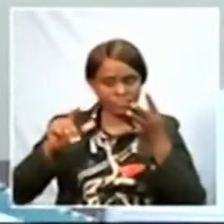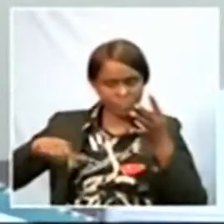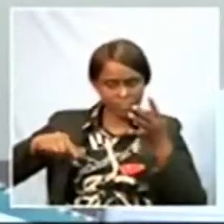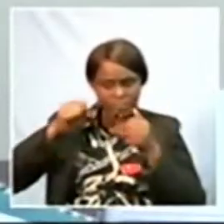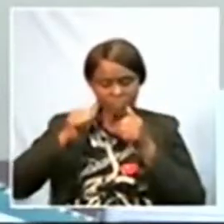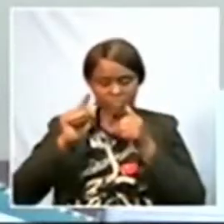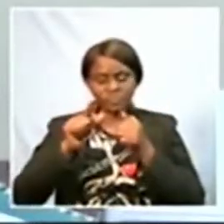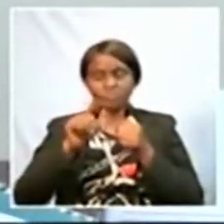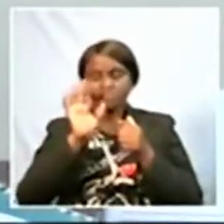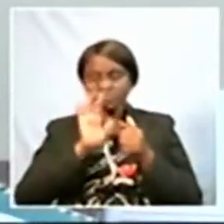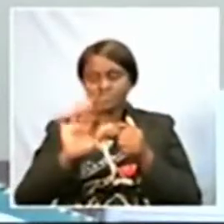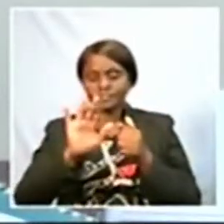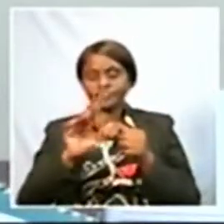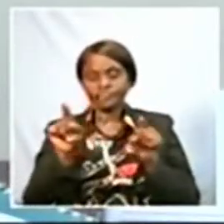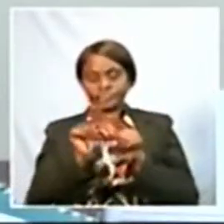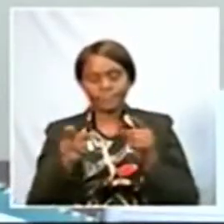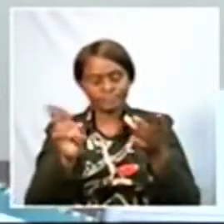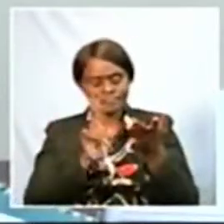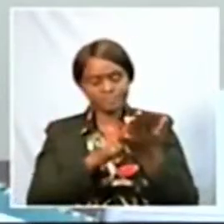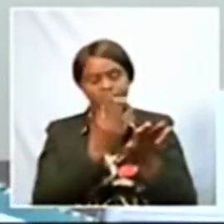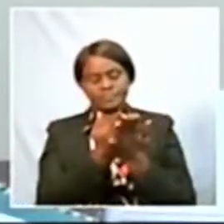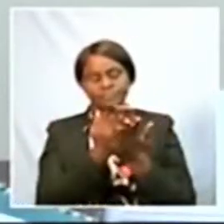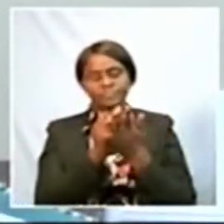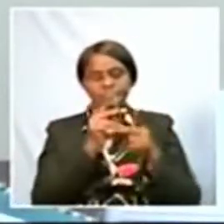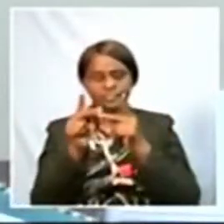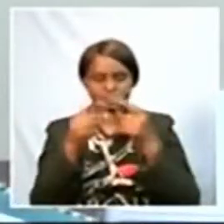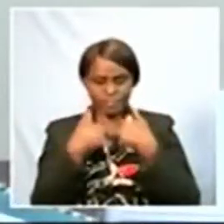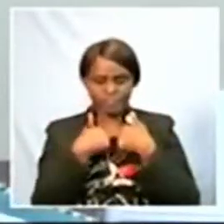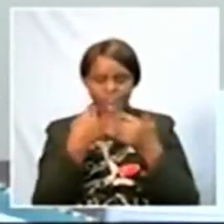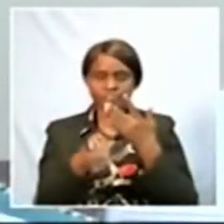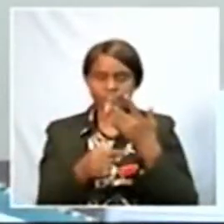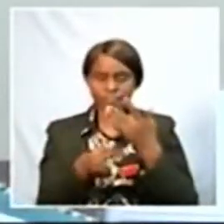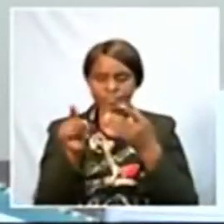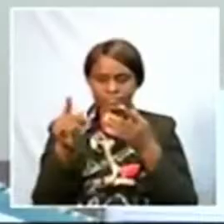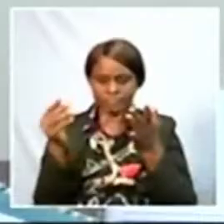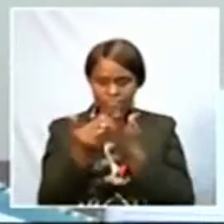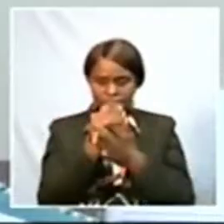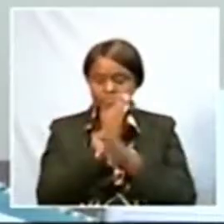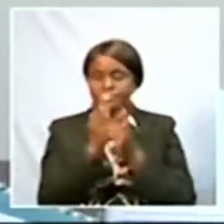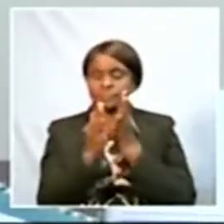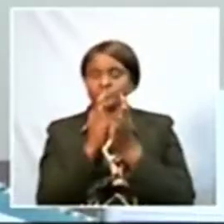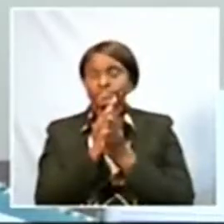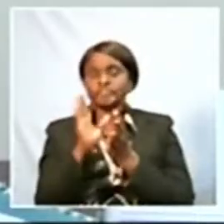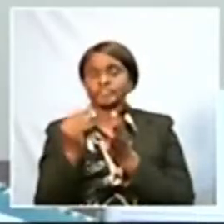to the subsequent retendering process to acquire a new contractor